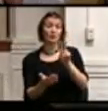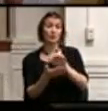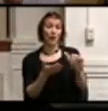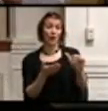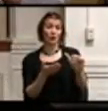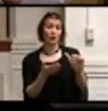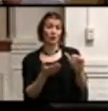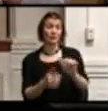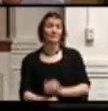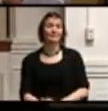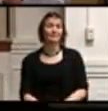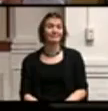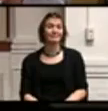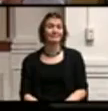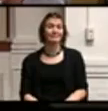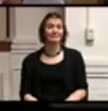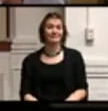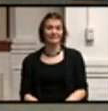$72,232.